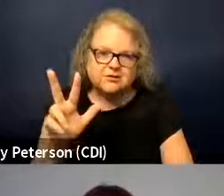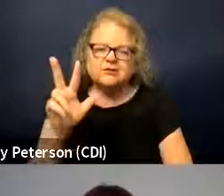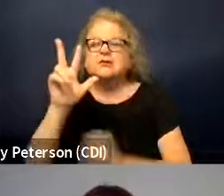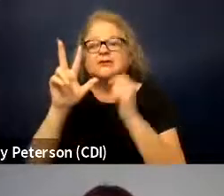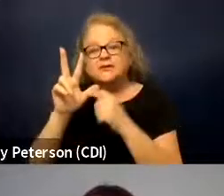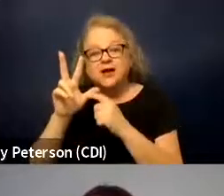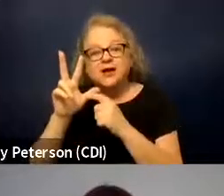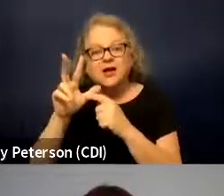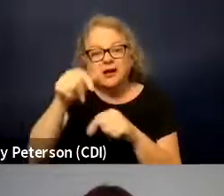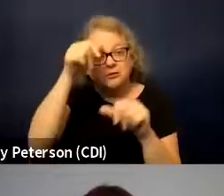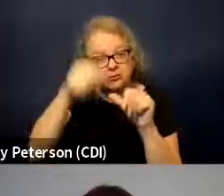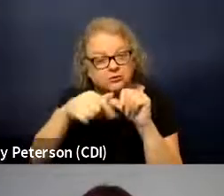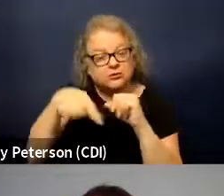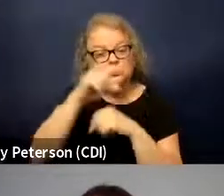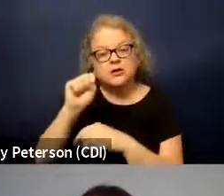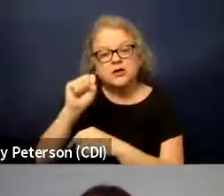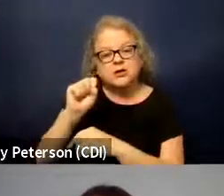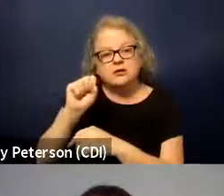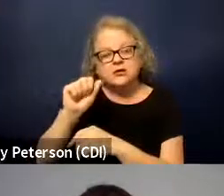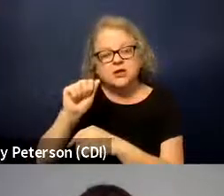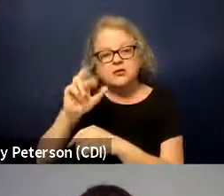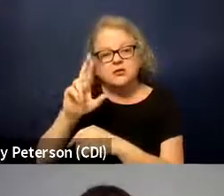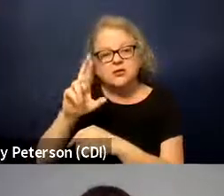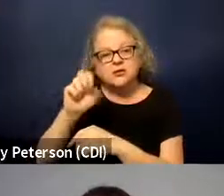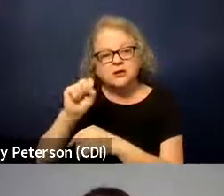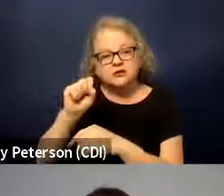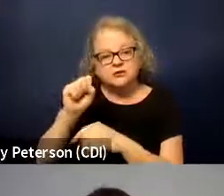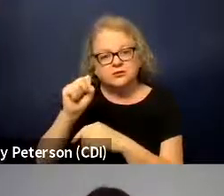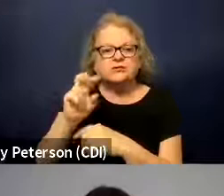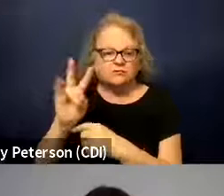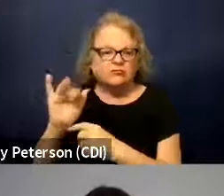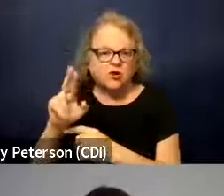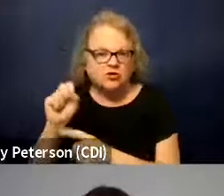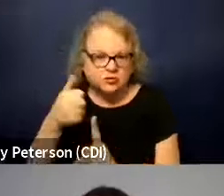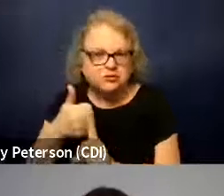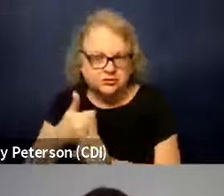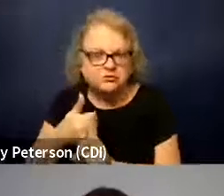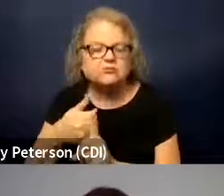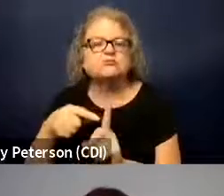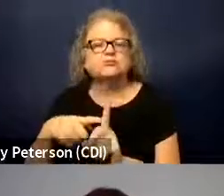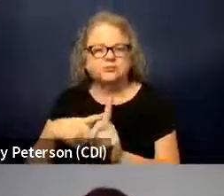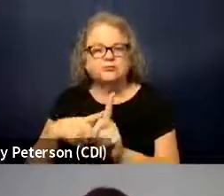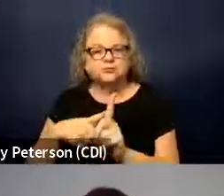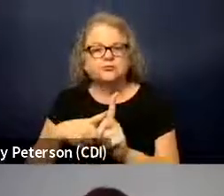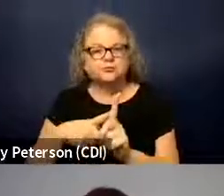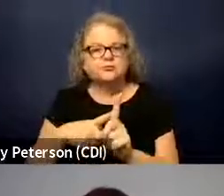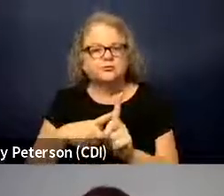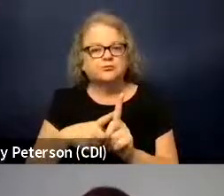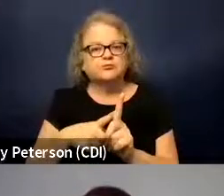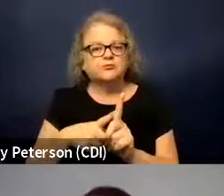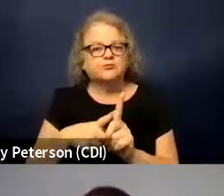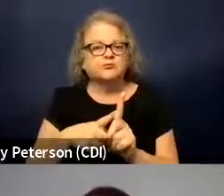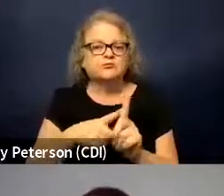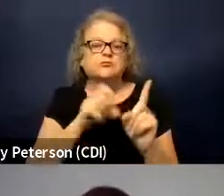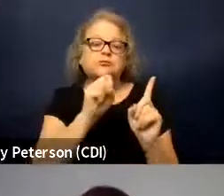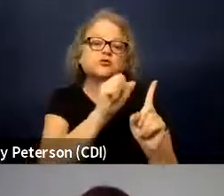to SARS-CoV-2. There was an outbreak, a pandemic in 2003.